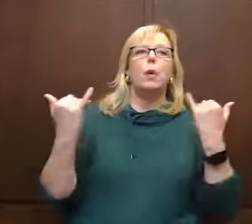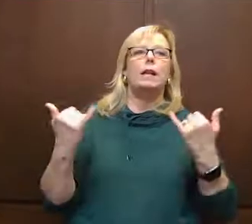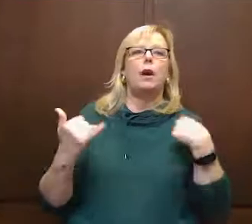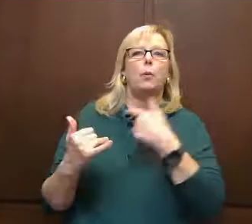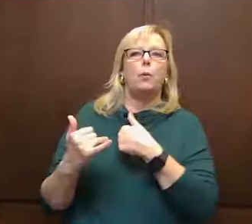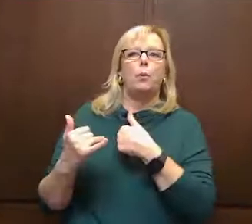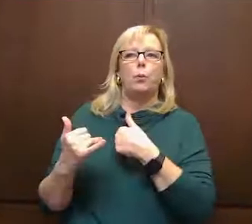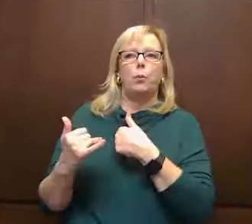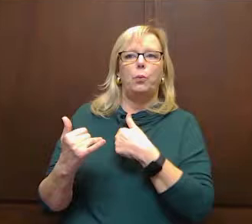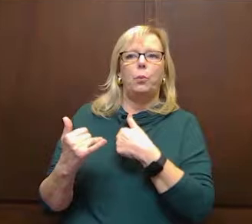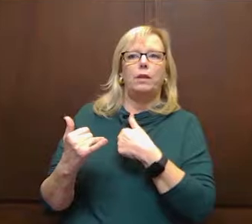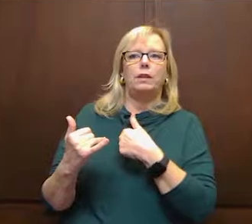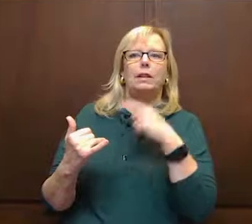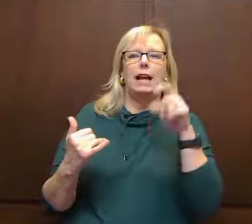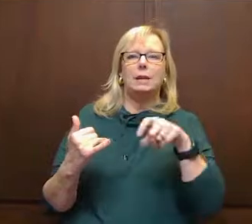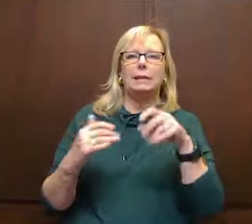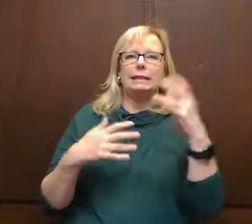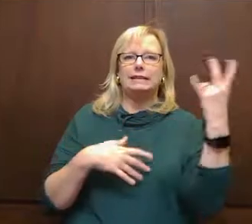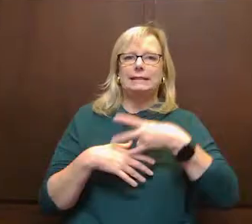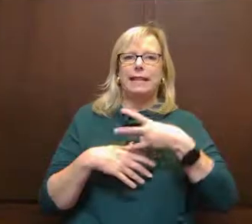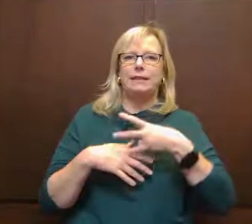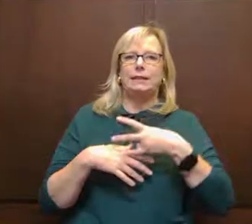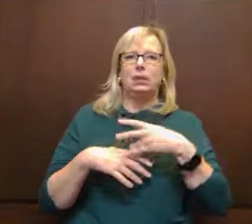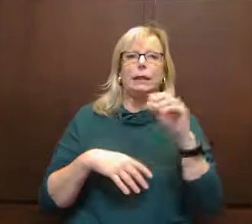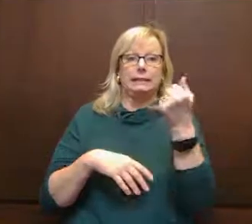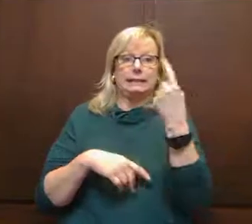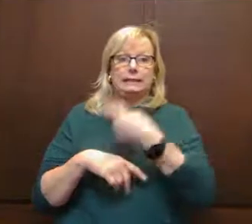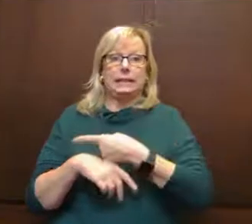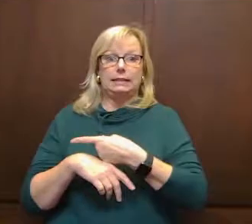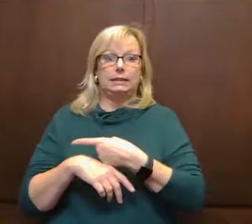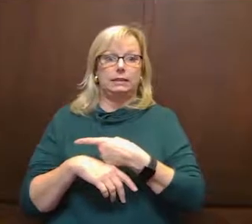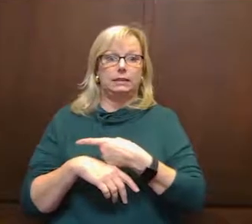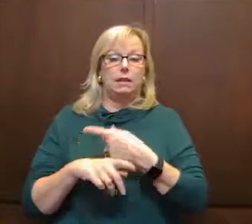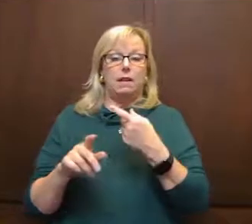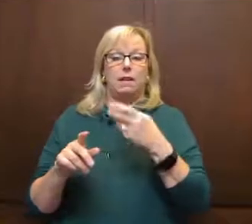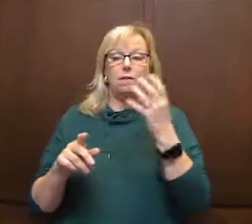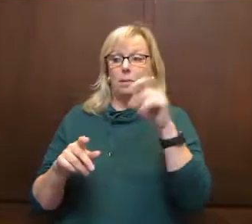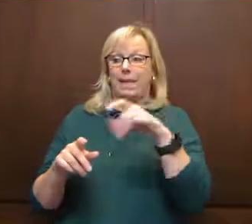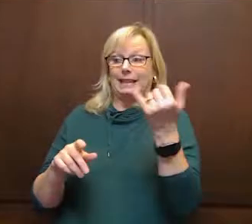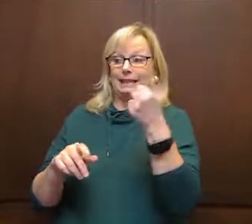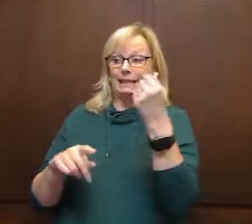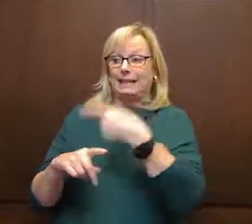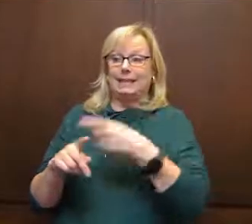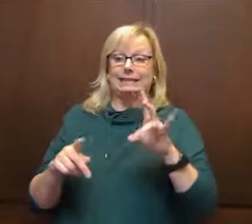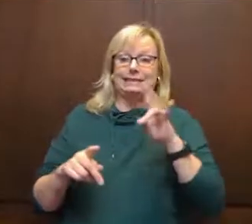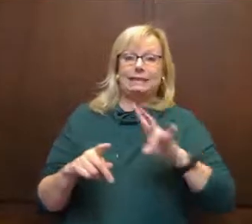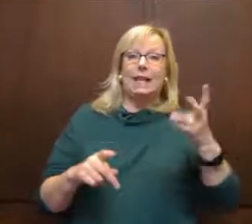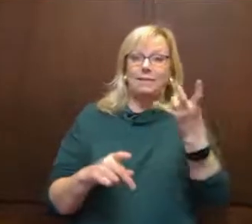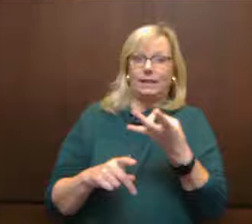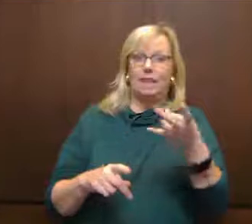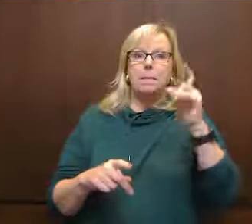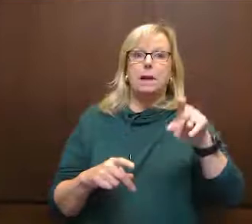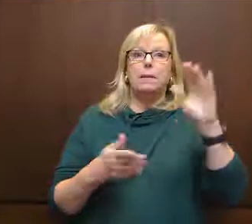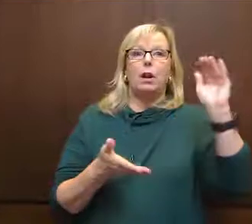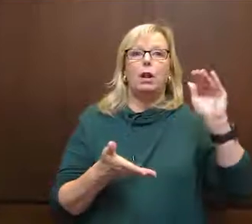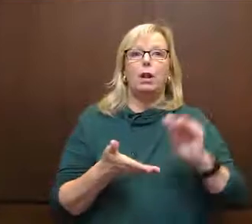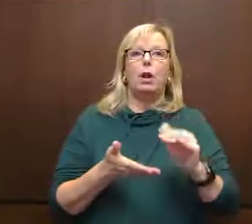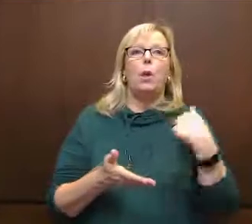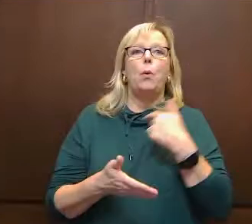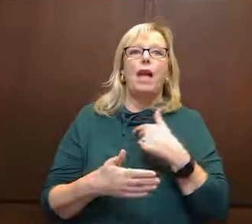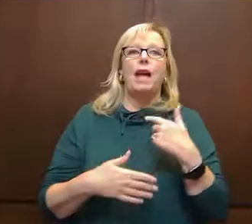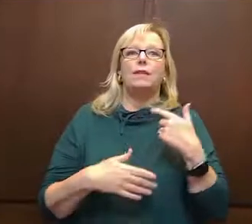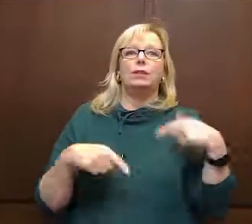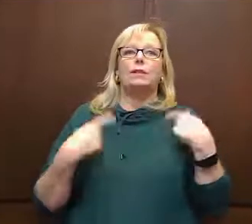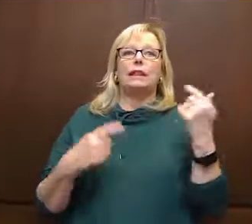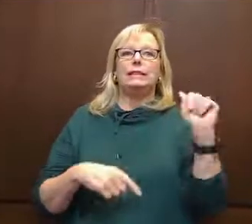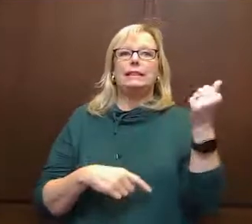currently, you have to be 7 of 10 days decreasing hospitalizations. And right now, according to the state, we've got 5 of the